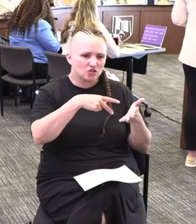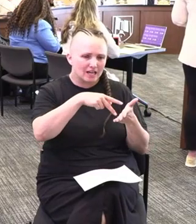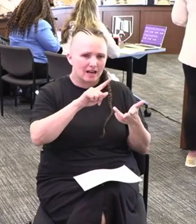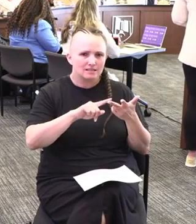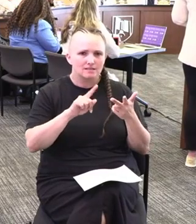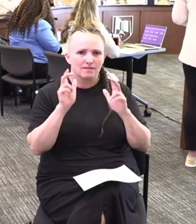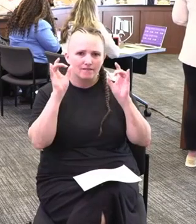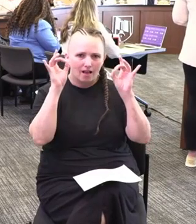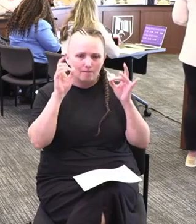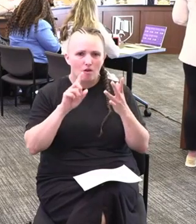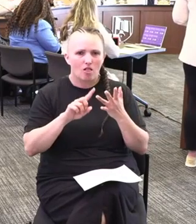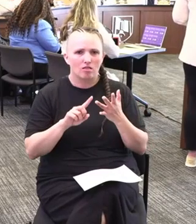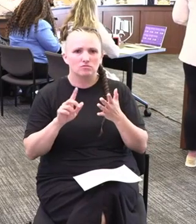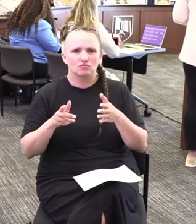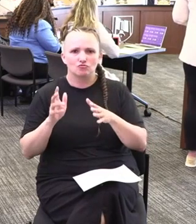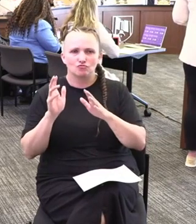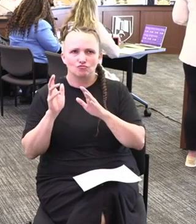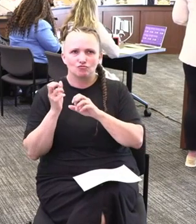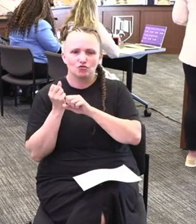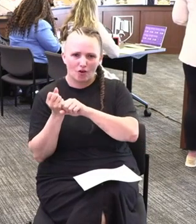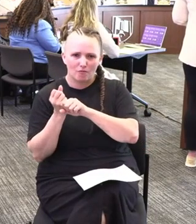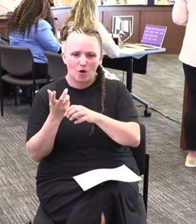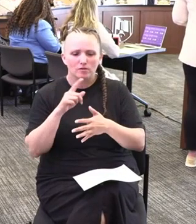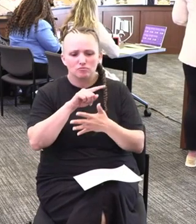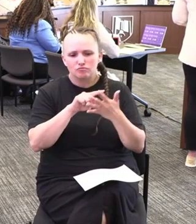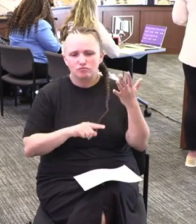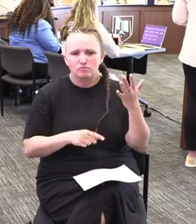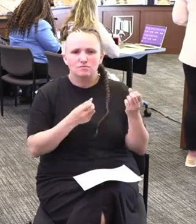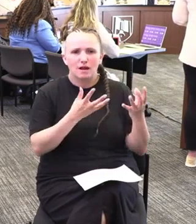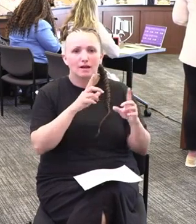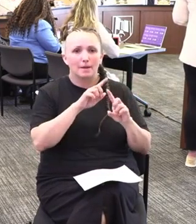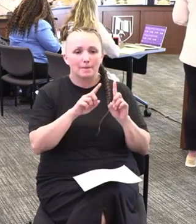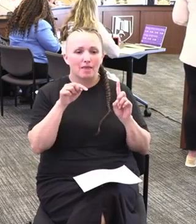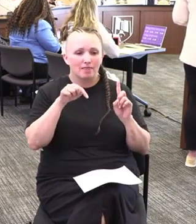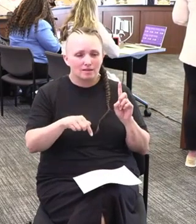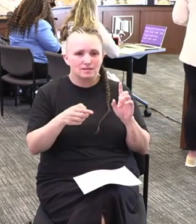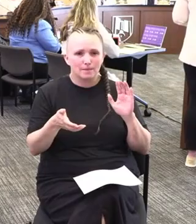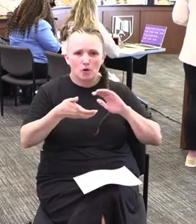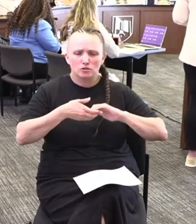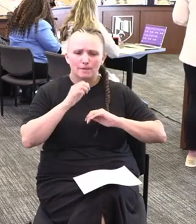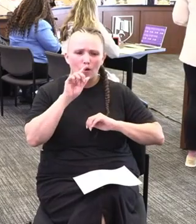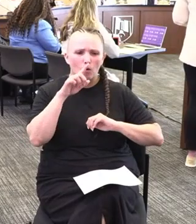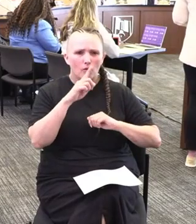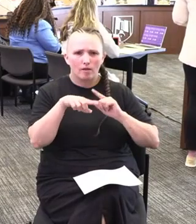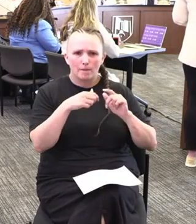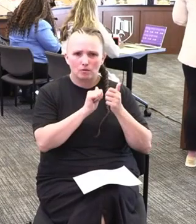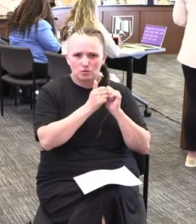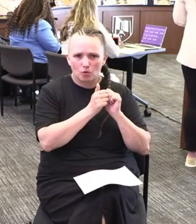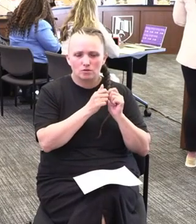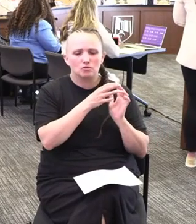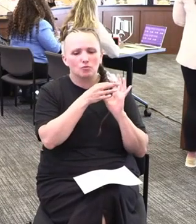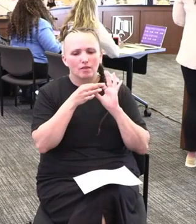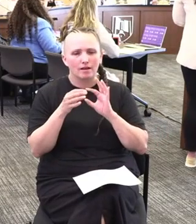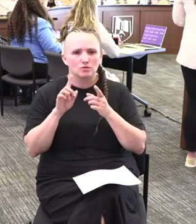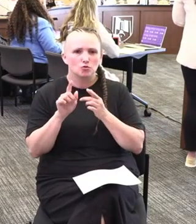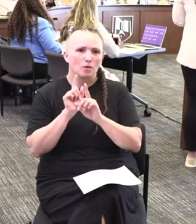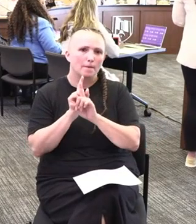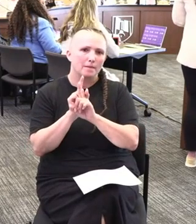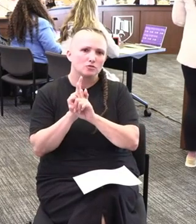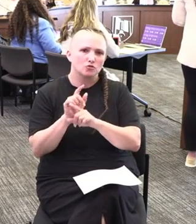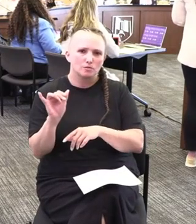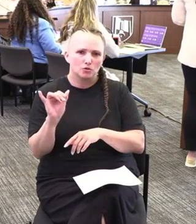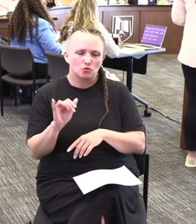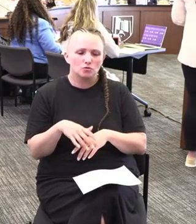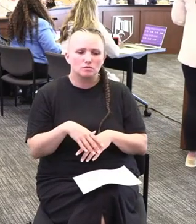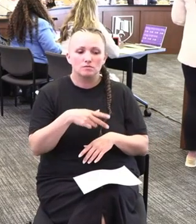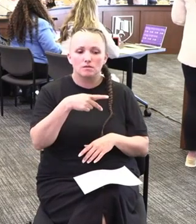softball. But this partnership goes so much deeper than sports. It is also about our mentorship. Through initiatives like Paws on the